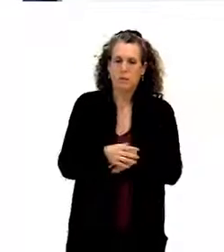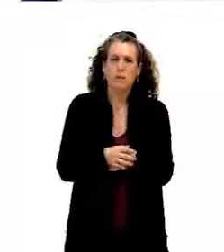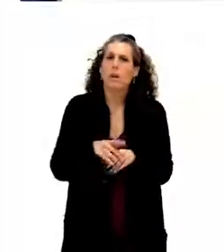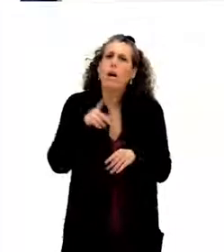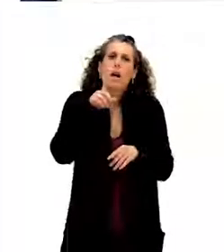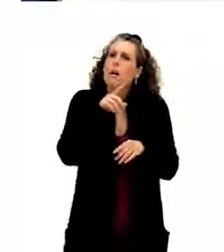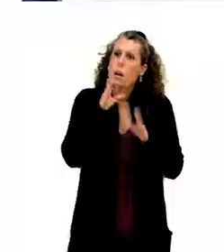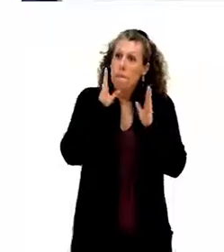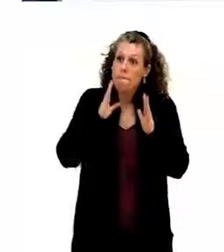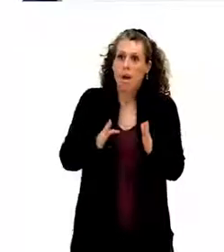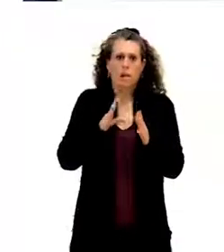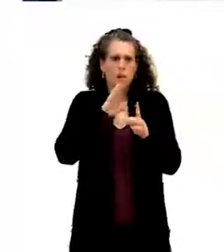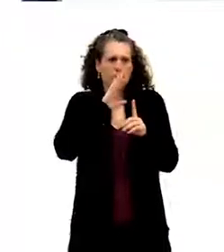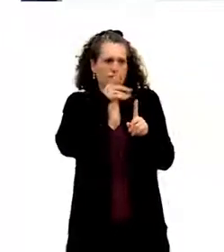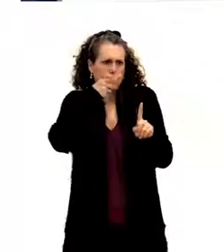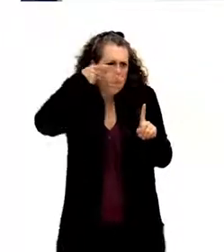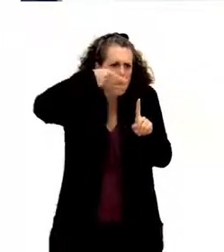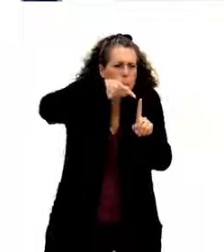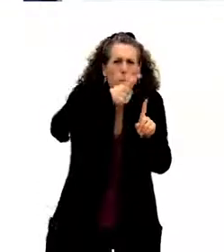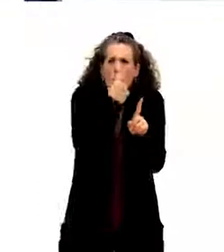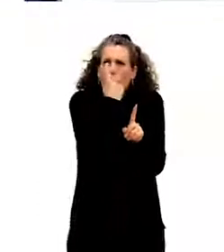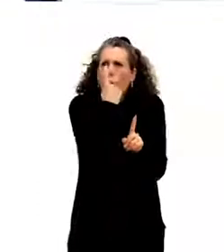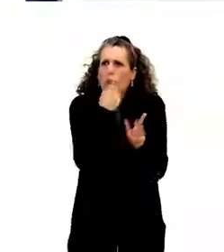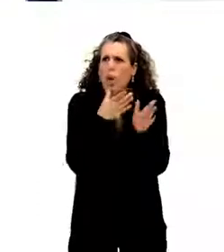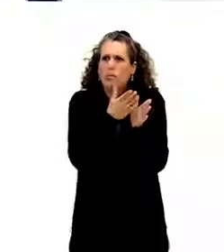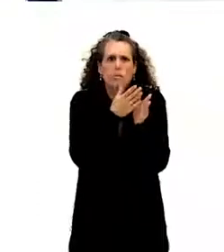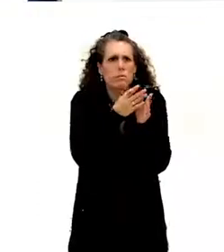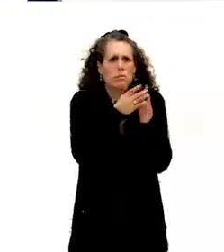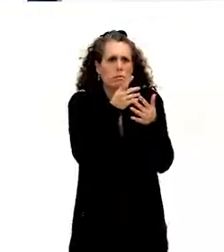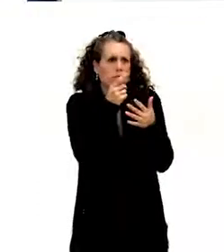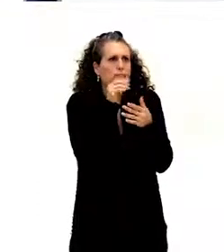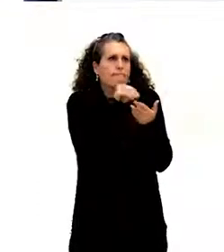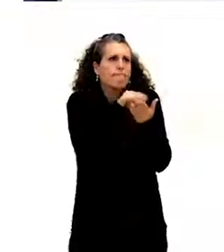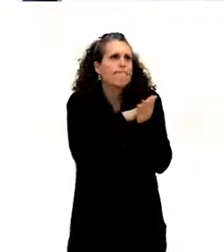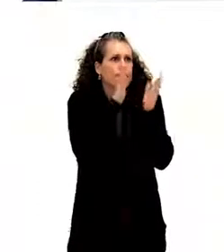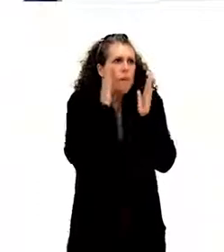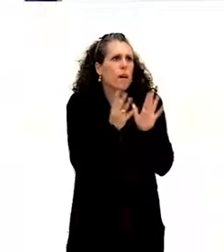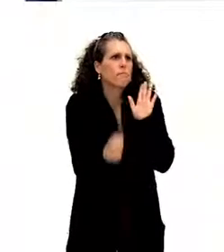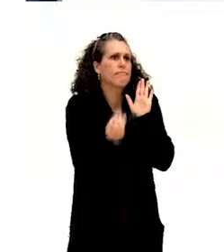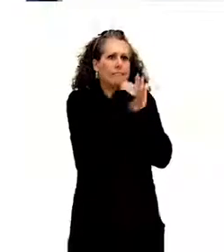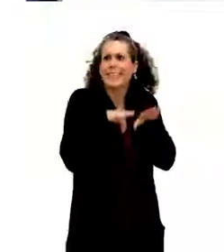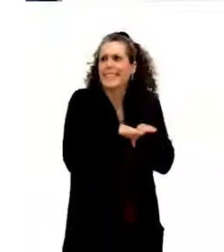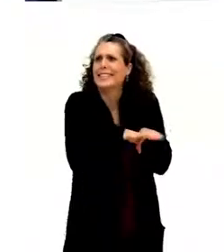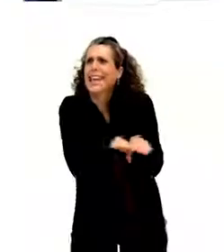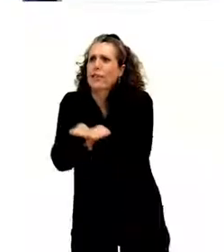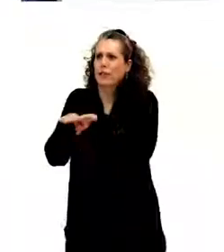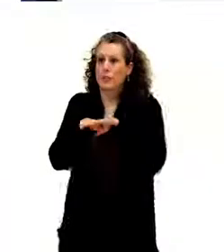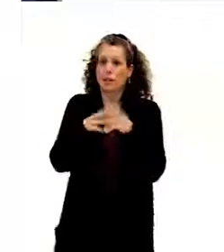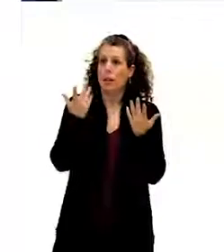specific requirement that relates into, for example, a standard. And you know, standards are quite